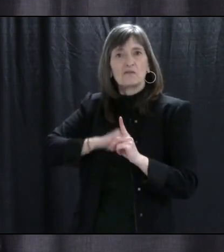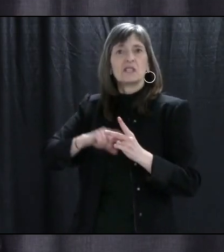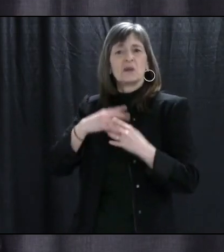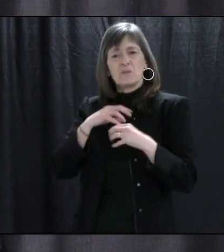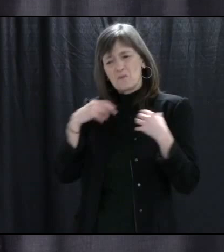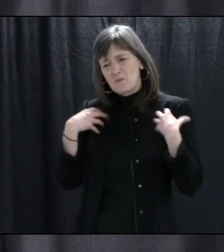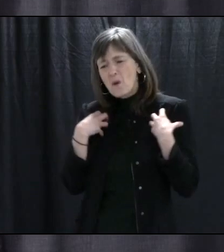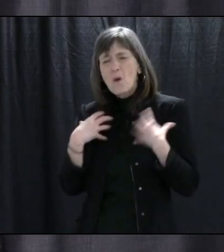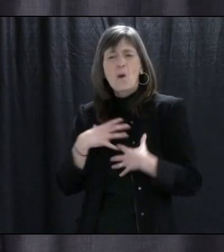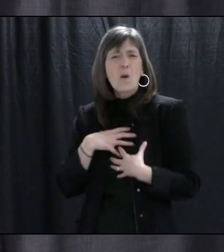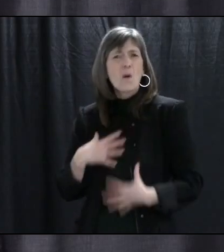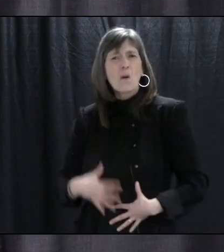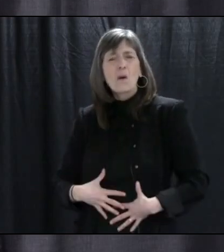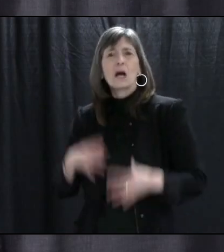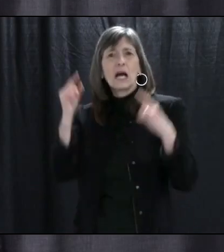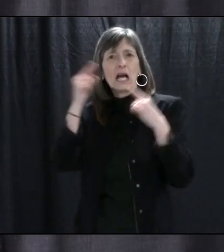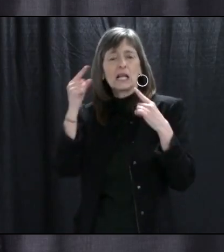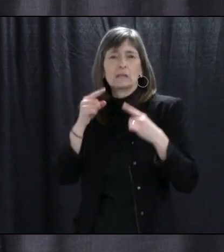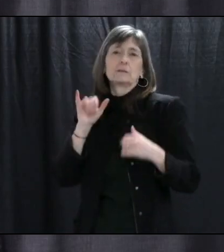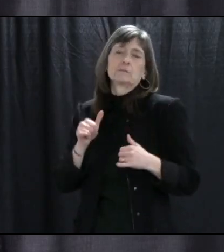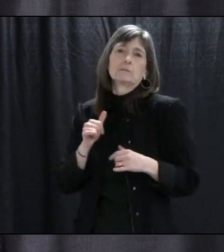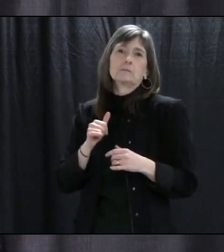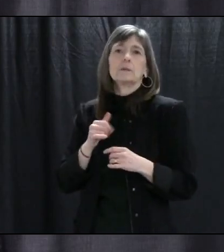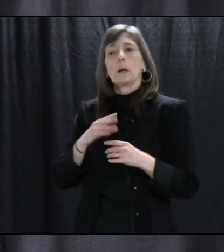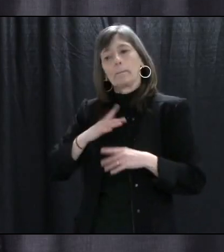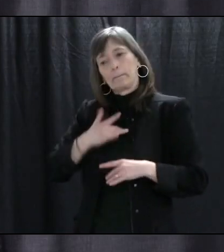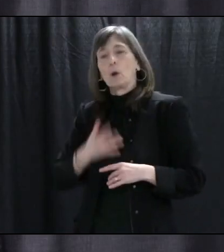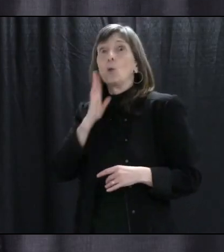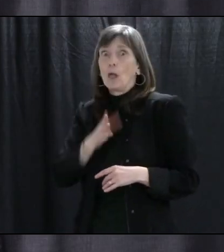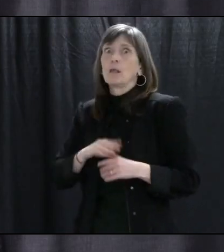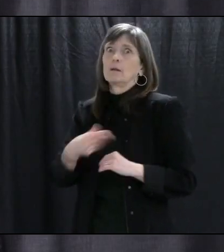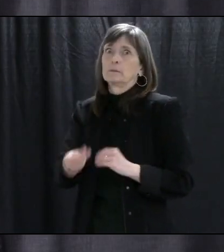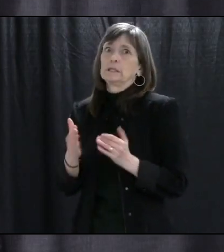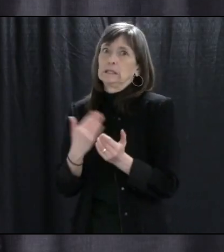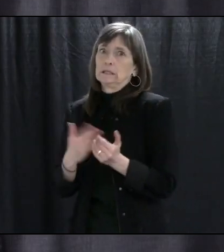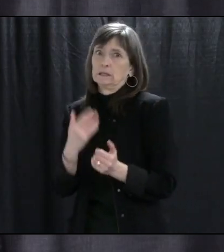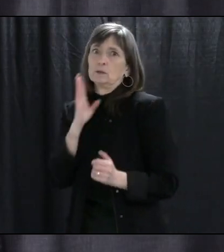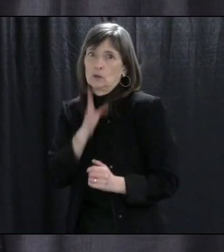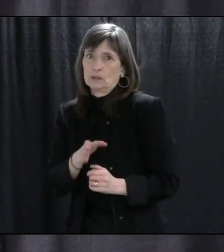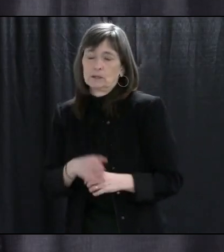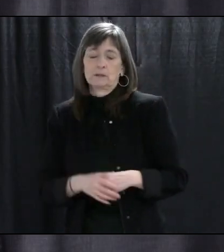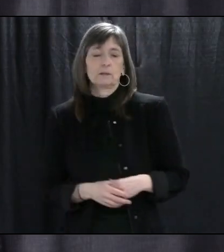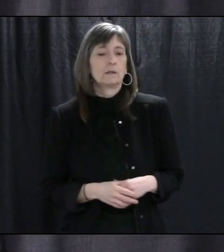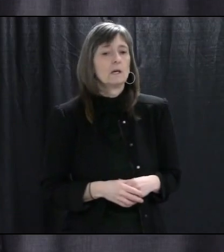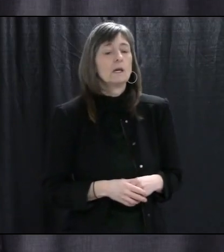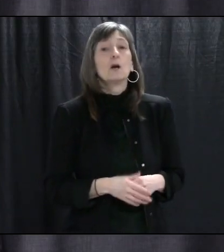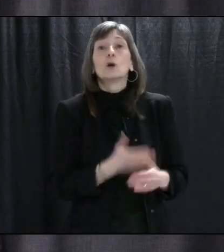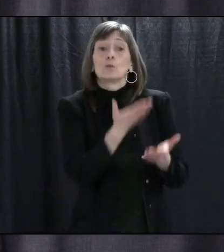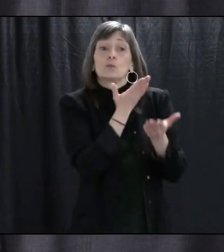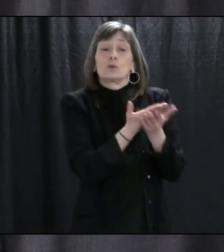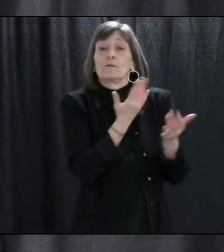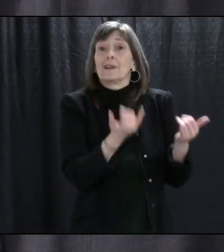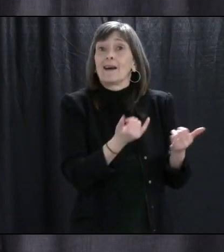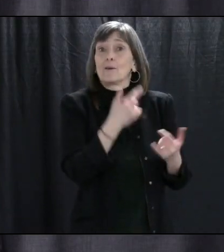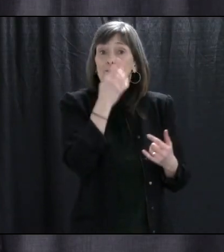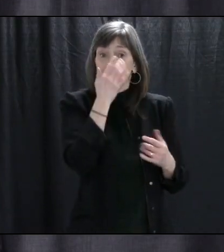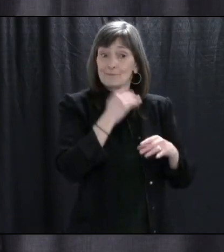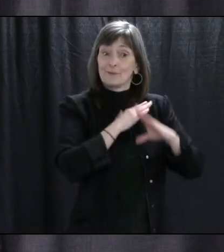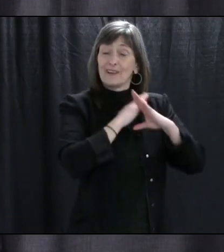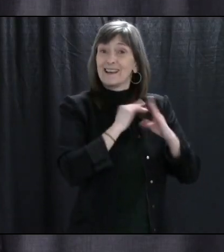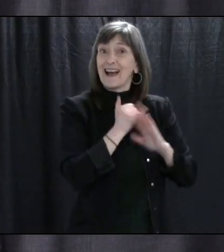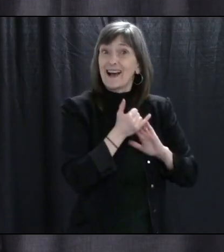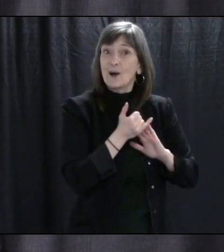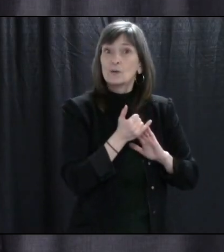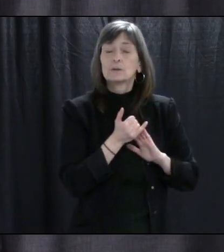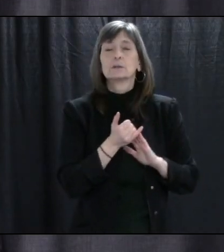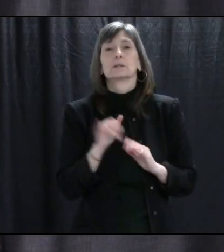headache. To prevent transmission of COVID-19, here is what we know is proven. Staying home unless